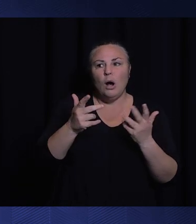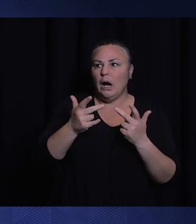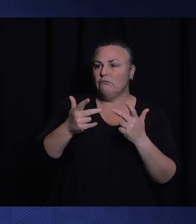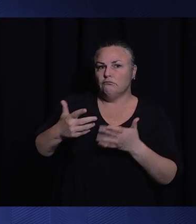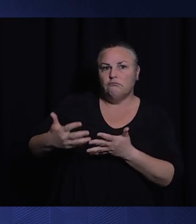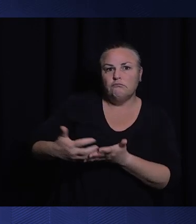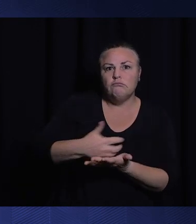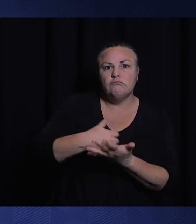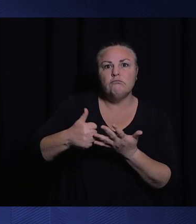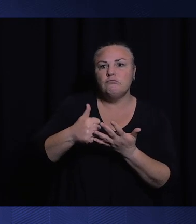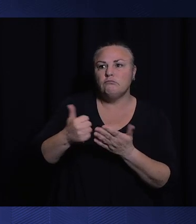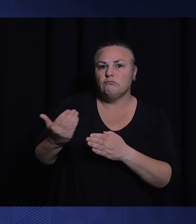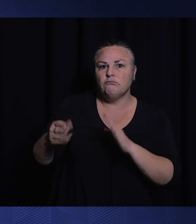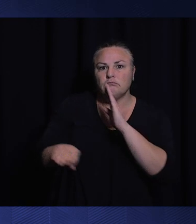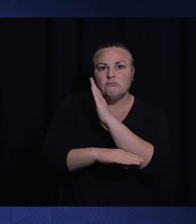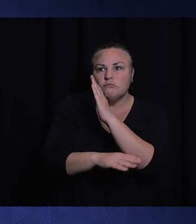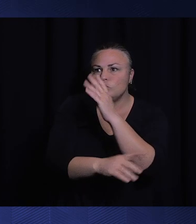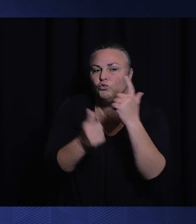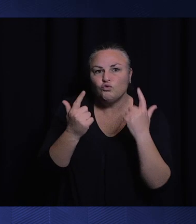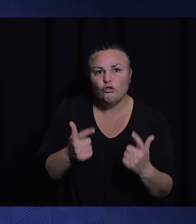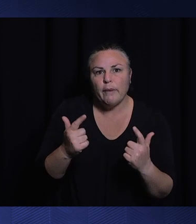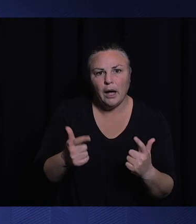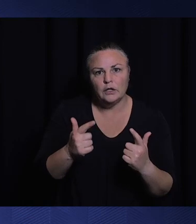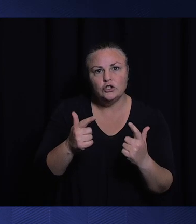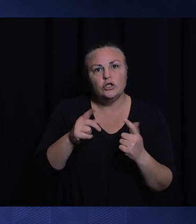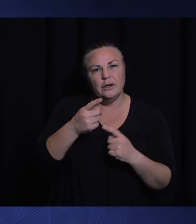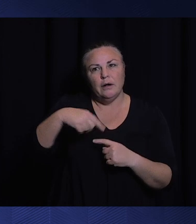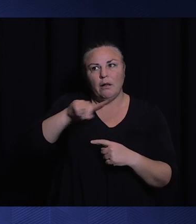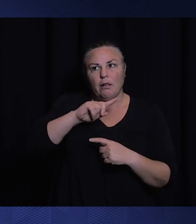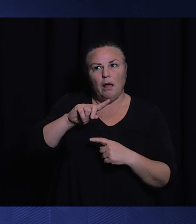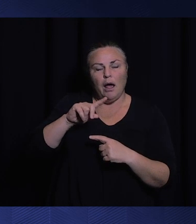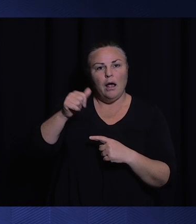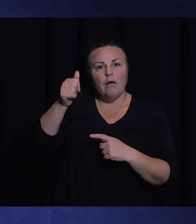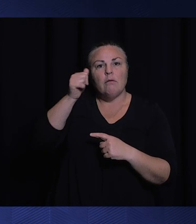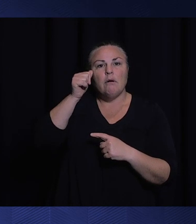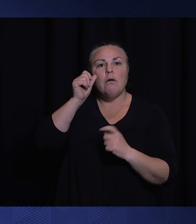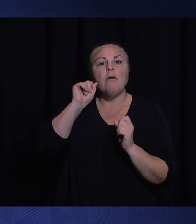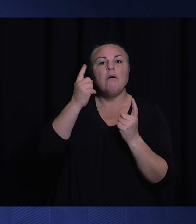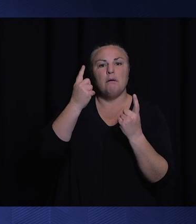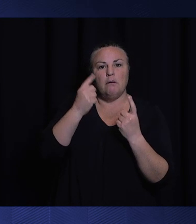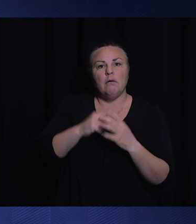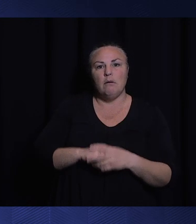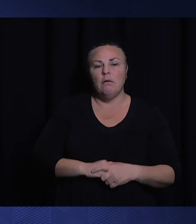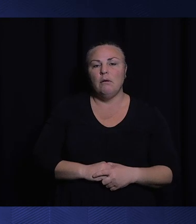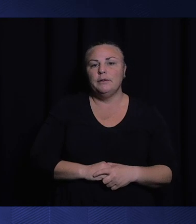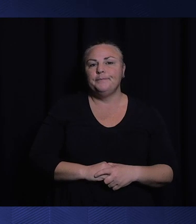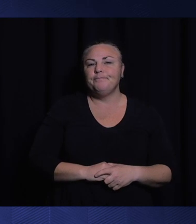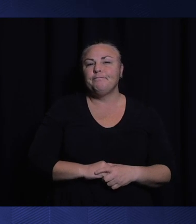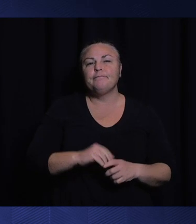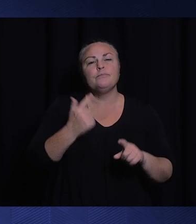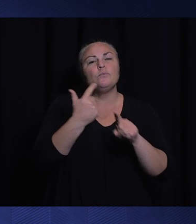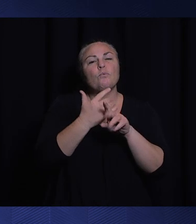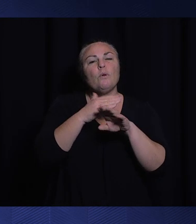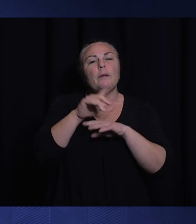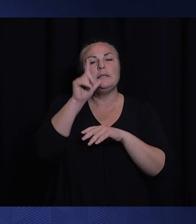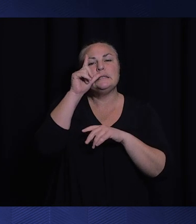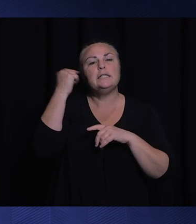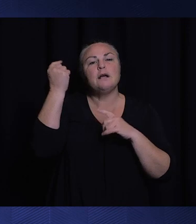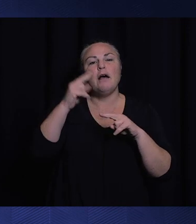is key, and it underpins the ability and the opportunities and the options for communities to be more